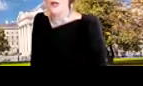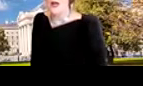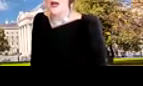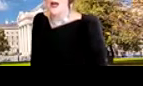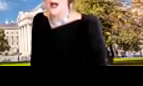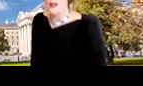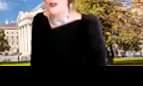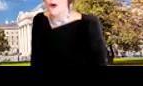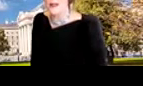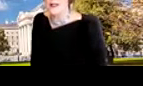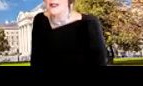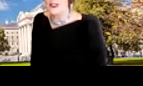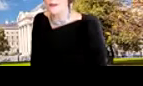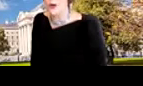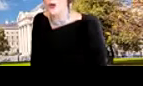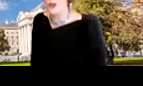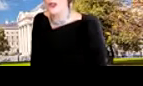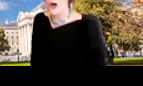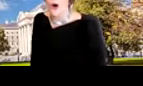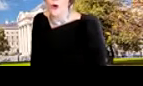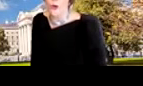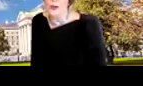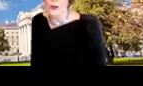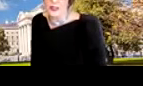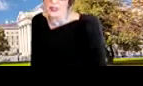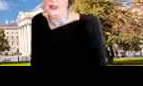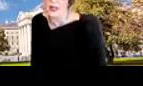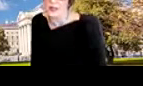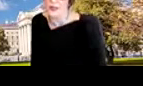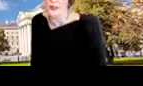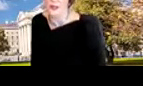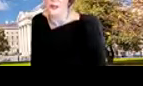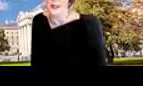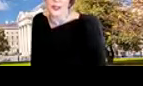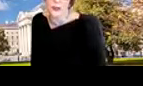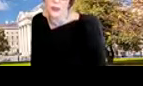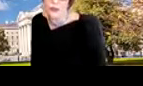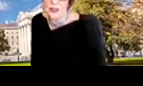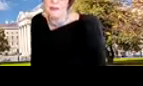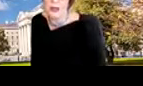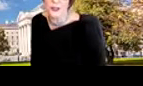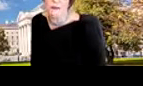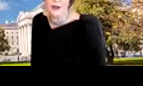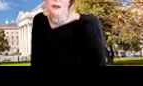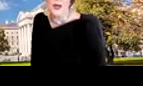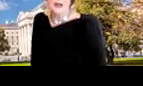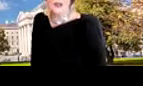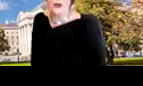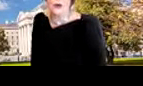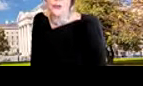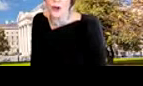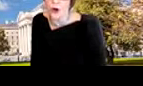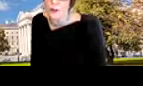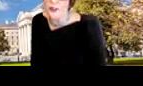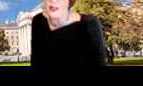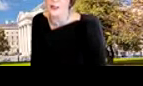moved to isolate as a precaution or while waiting test results. And I think what's really positive here, that